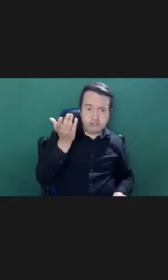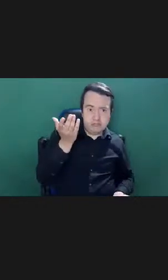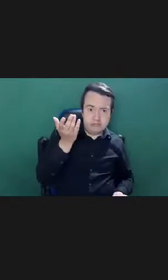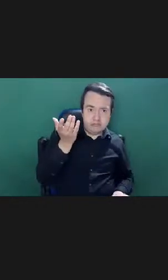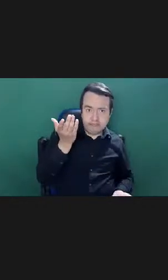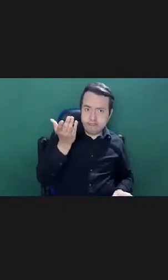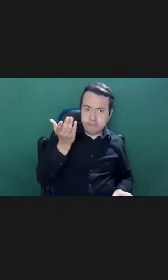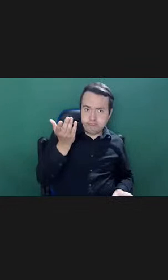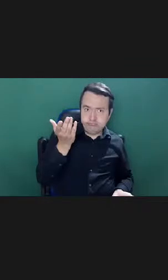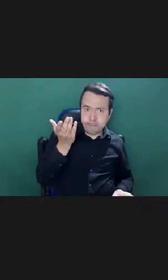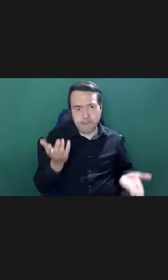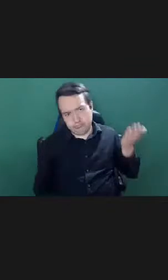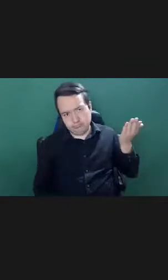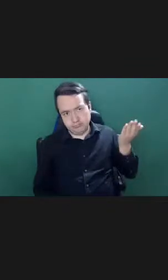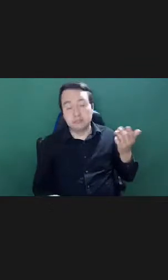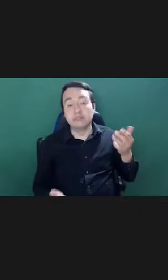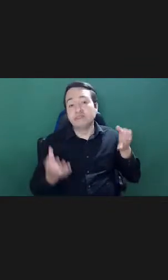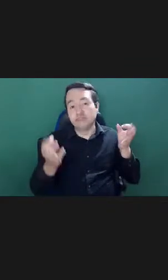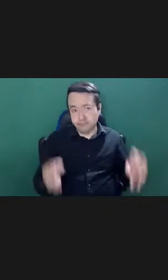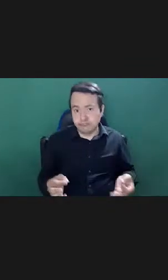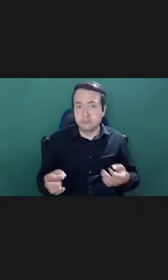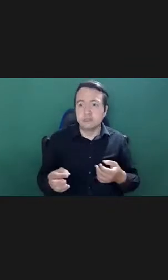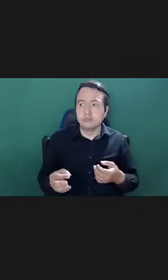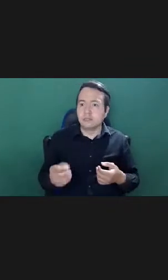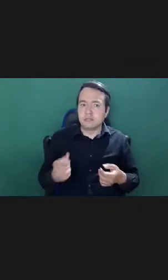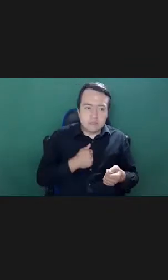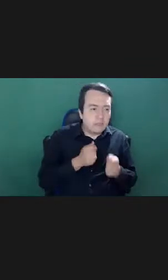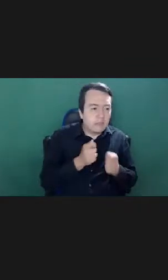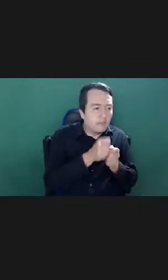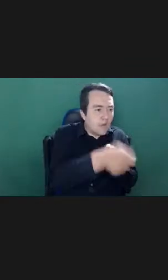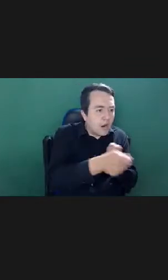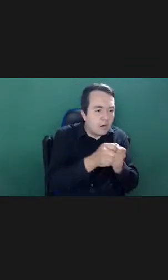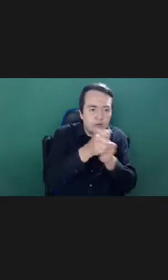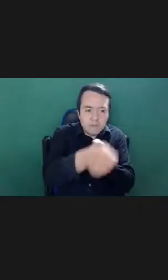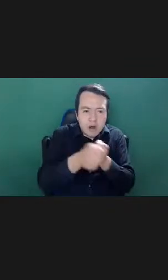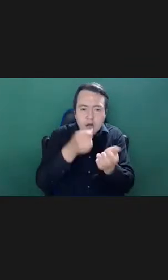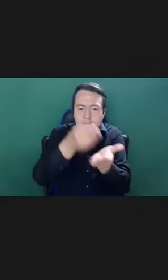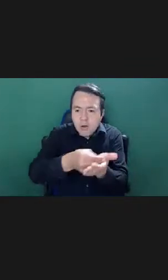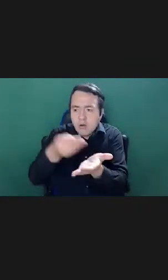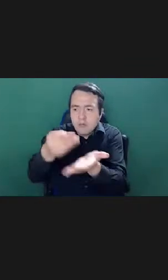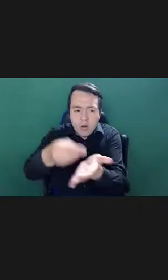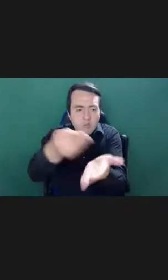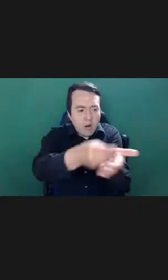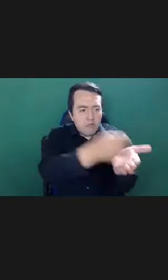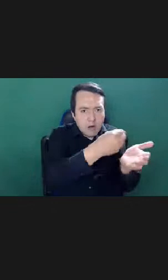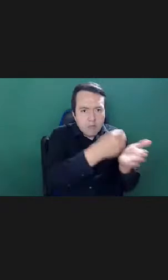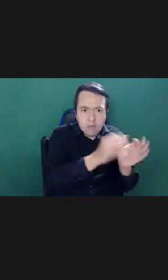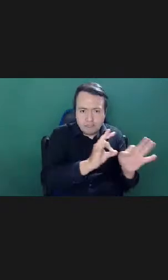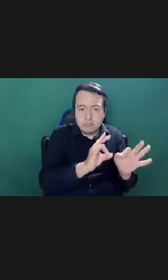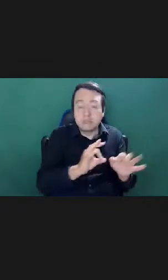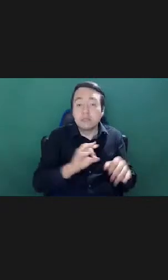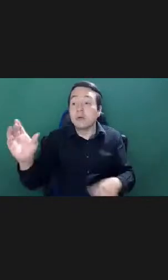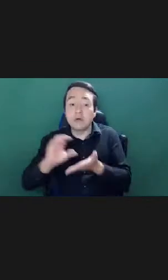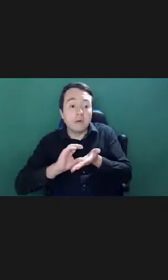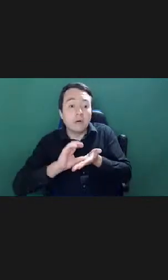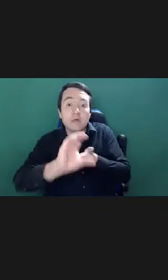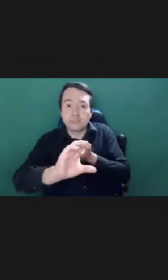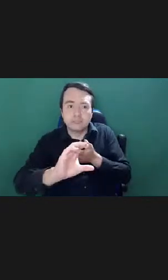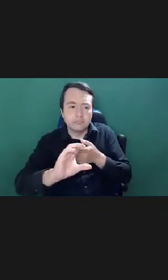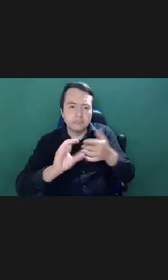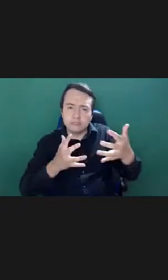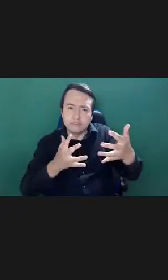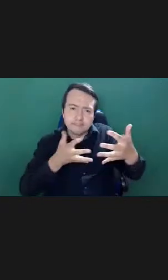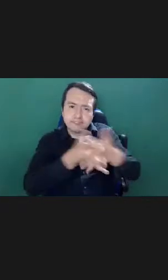the for mental health. What this means is that the WHO says that the spending for health conditions should